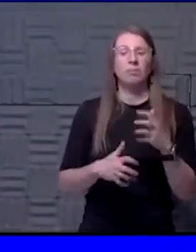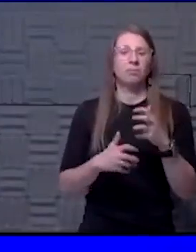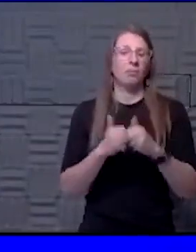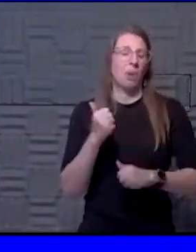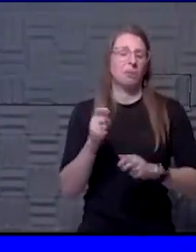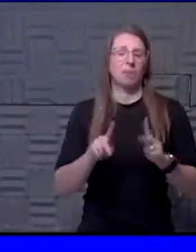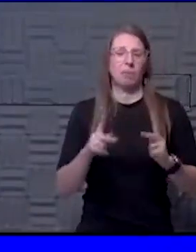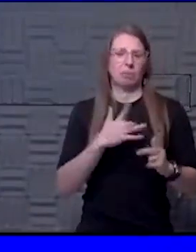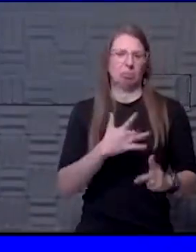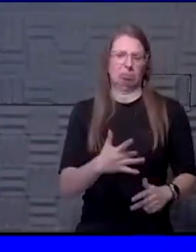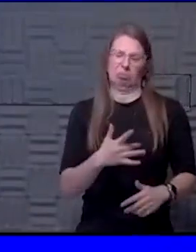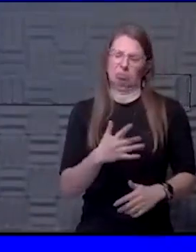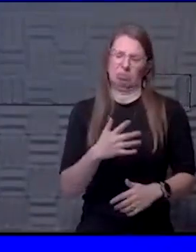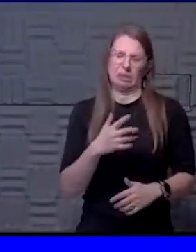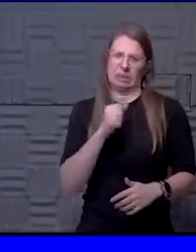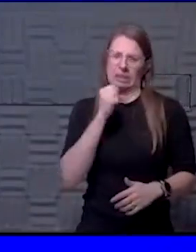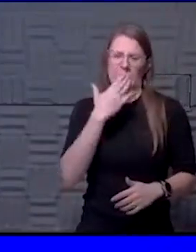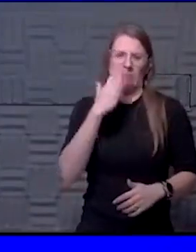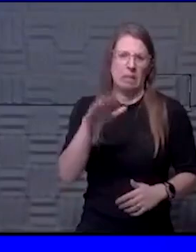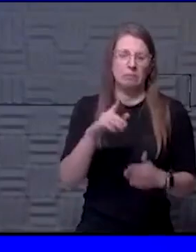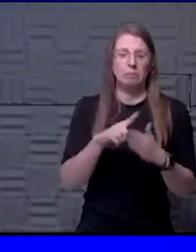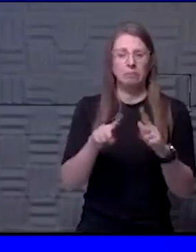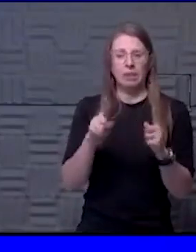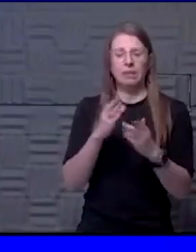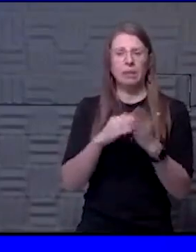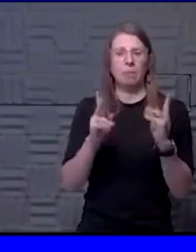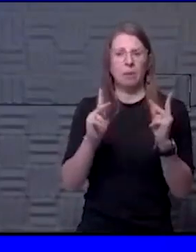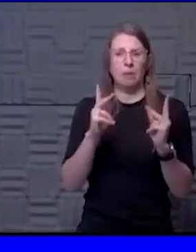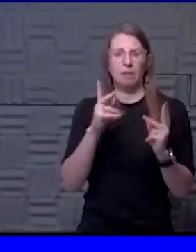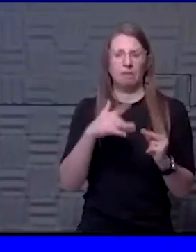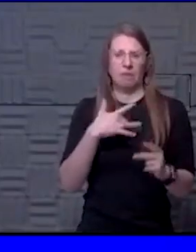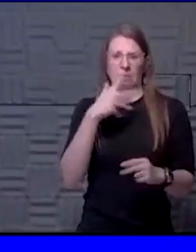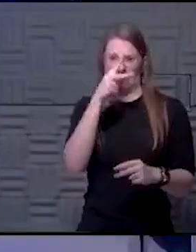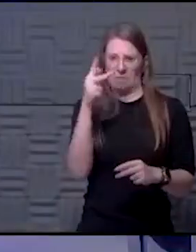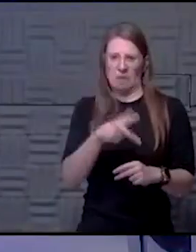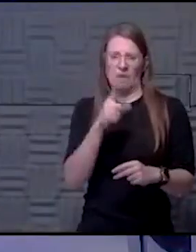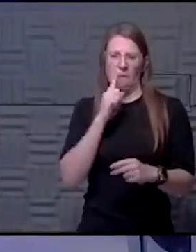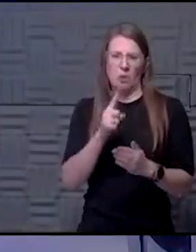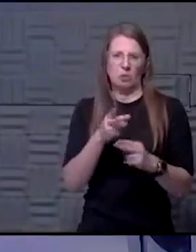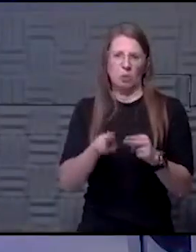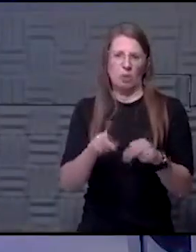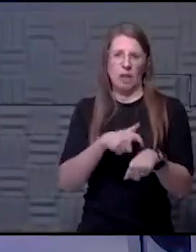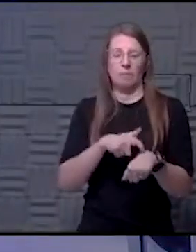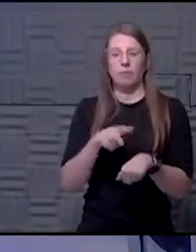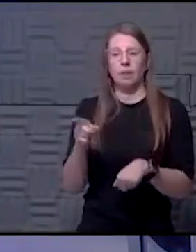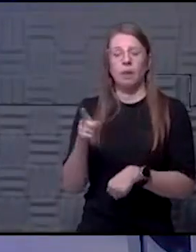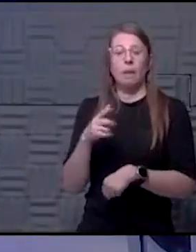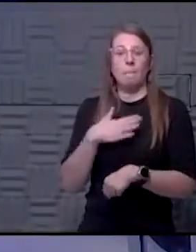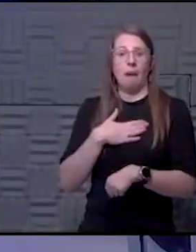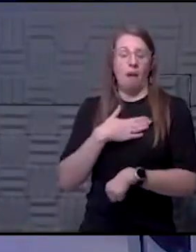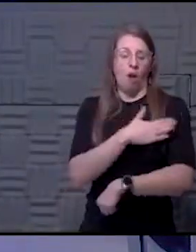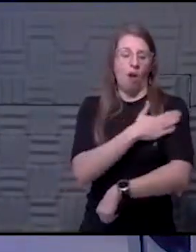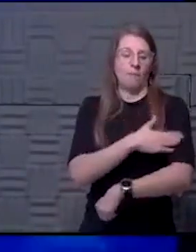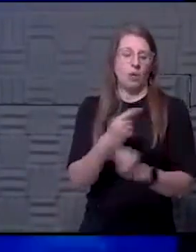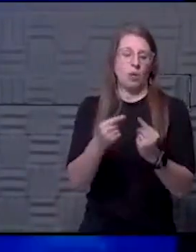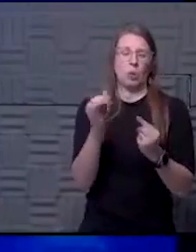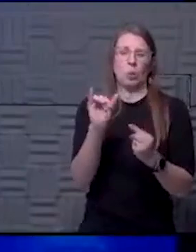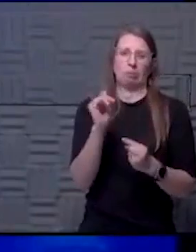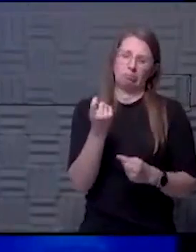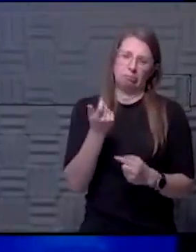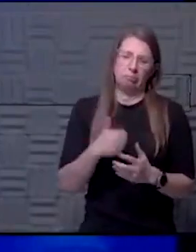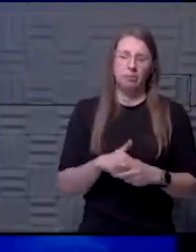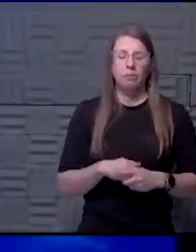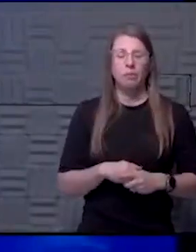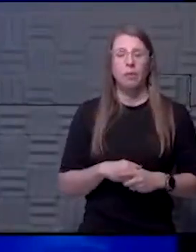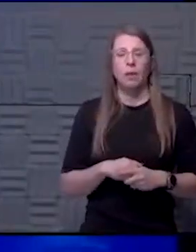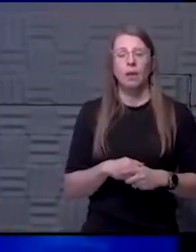people, it's not so bad, but some people feel kind of rotten for a little while. Yeah, and I'll just say I had a sore arm too, and I just want to say,